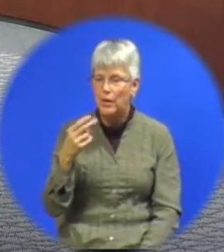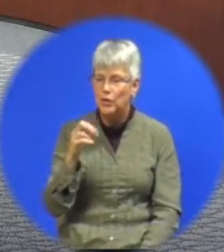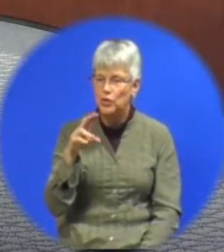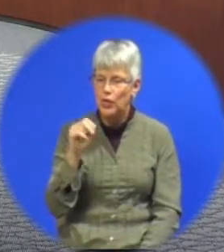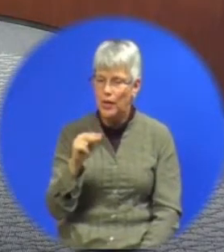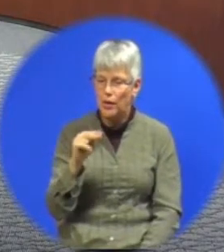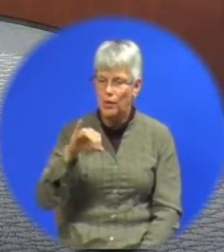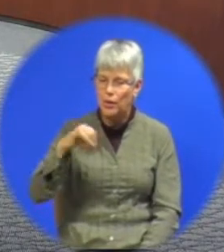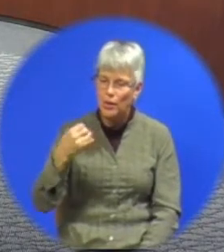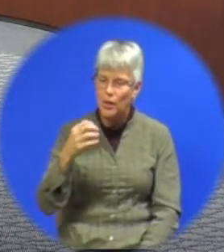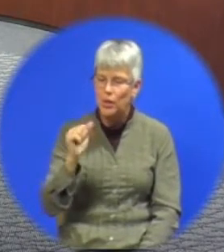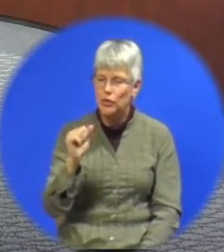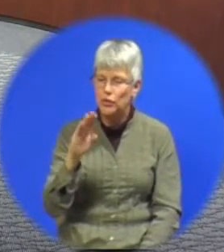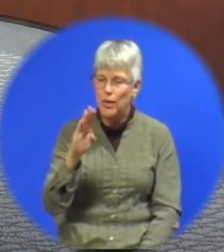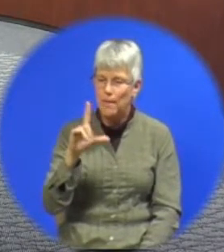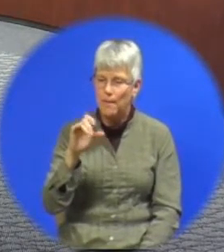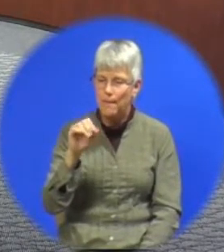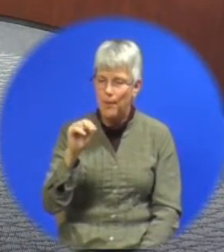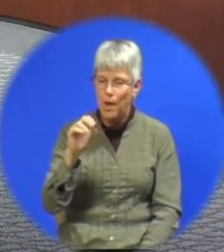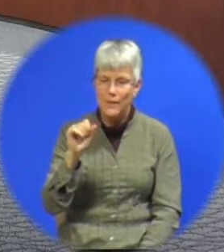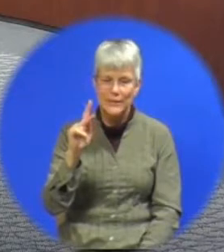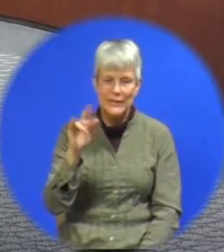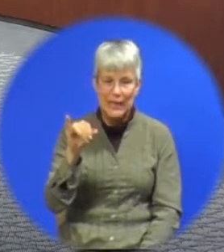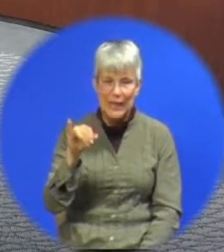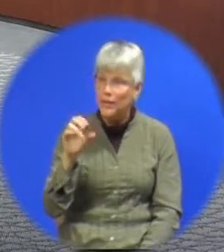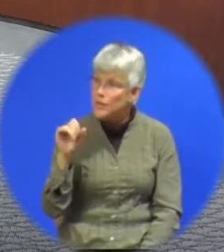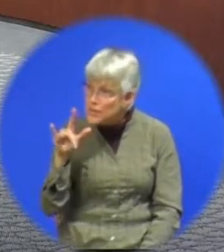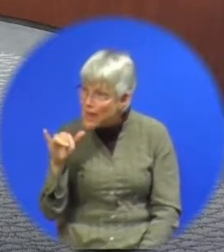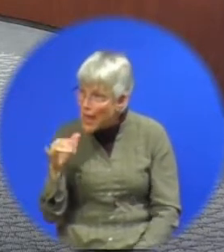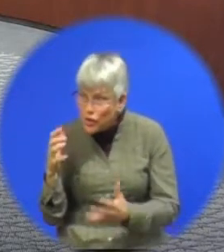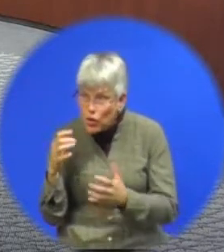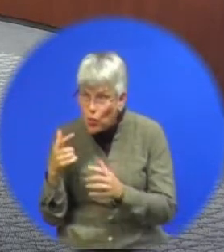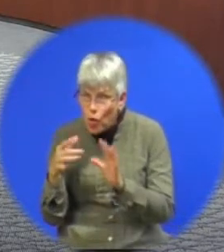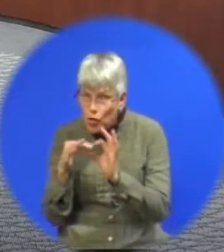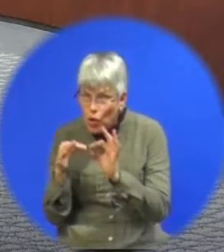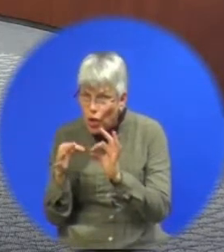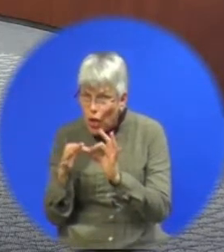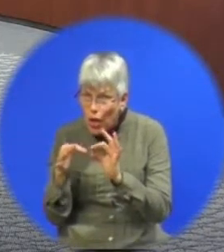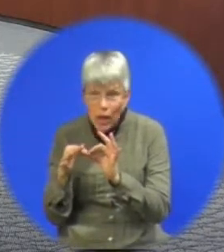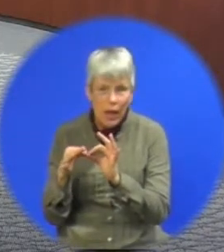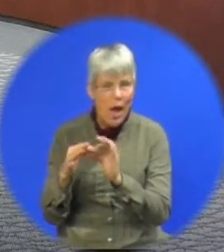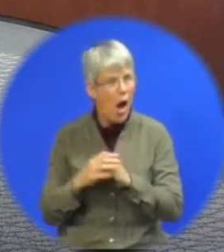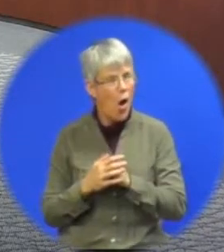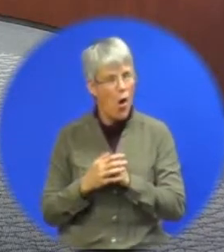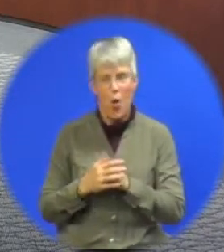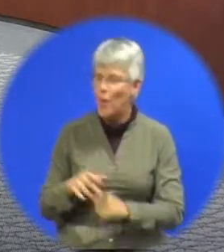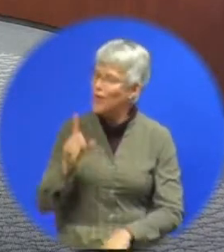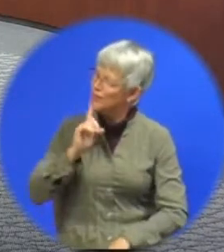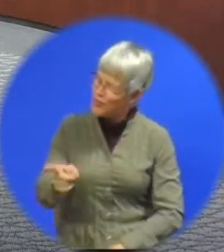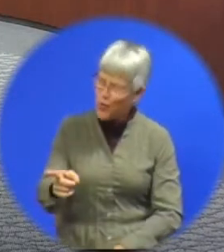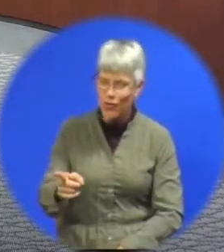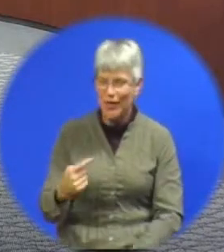like to say a few words about this service pin before I ask, I believe, Chris Hawkins? Certainly. Okay.